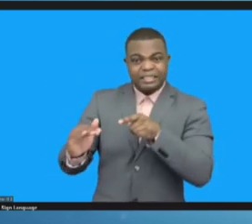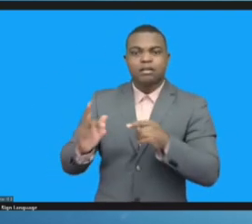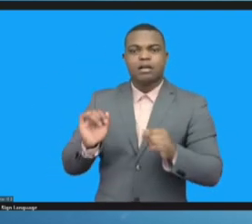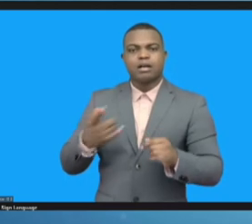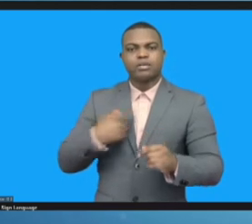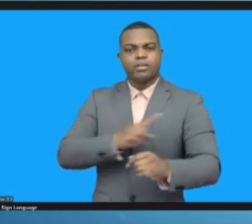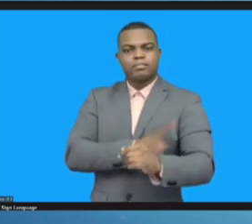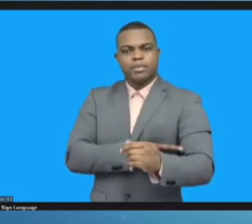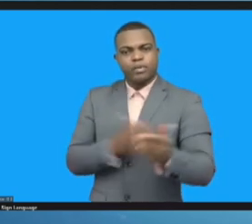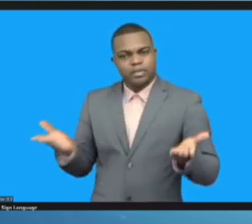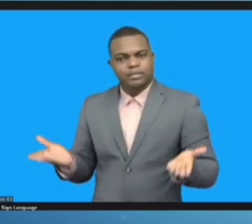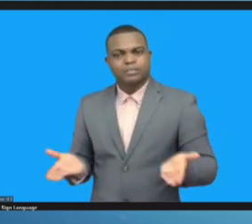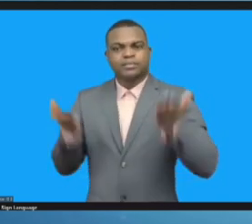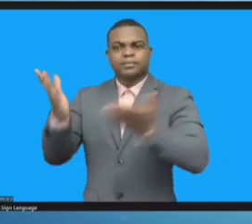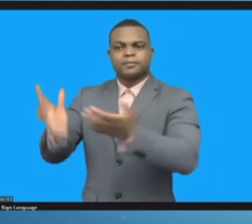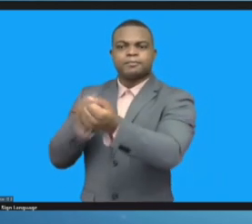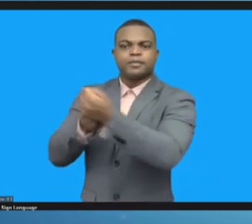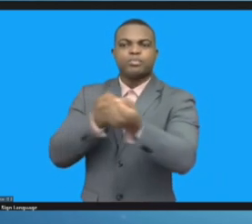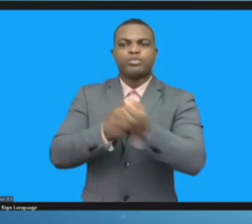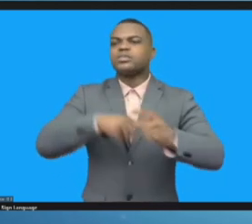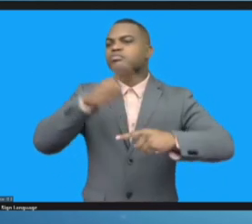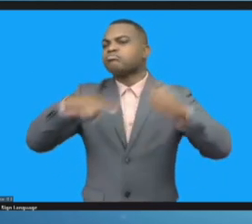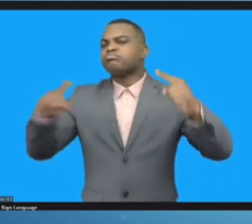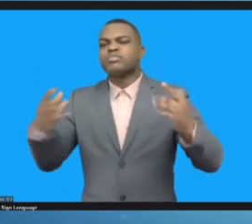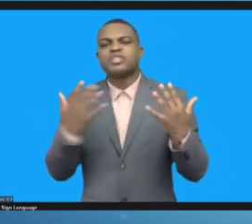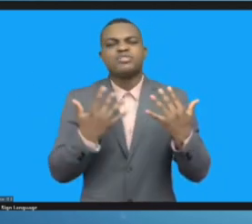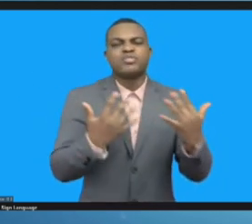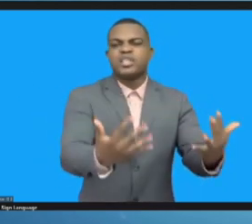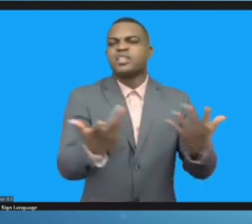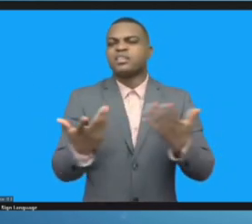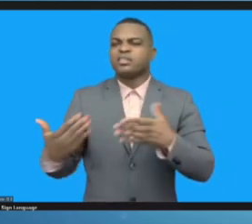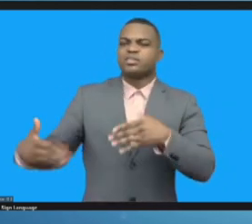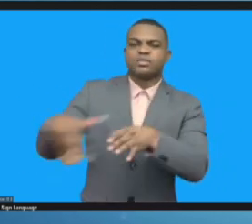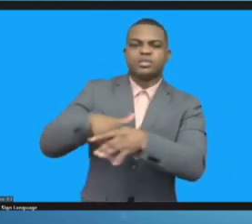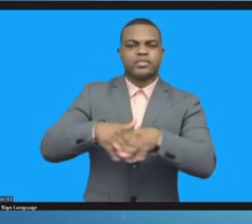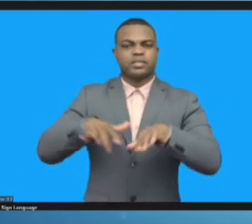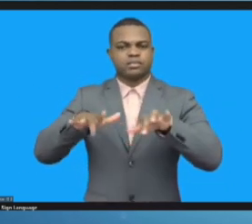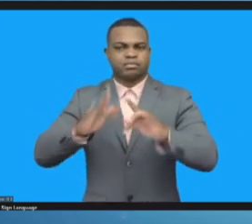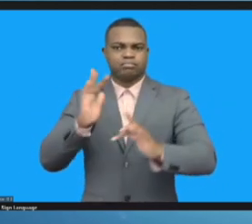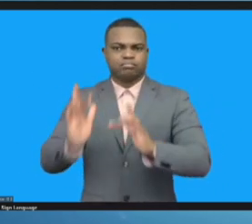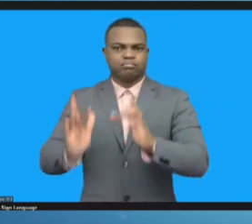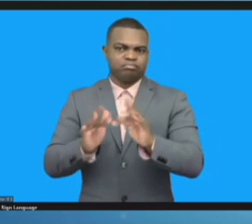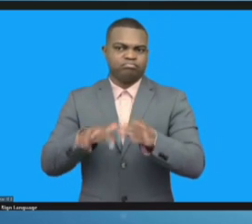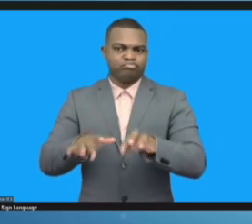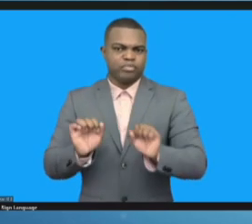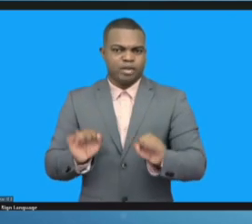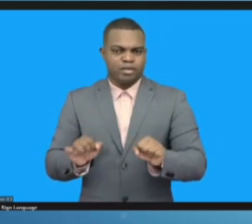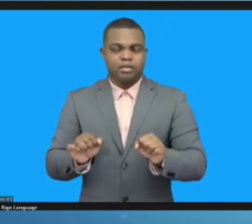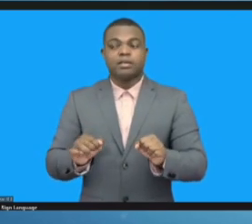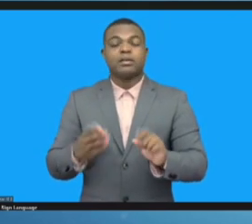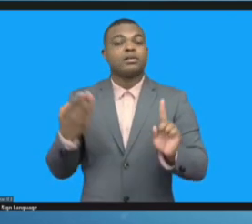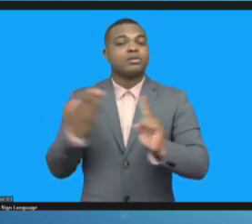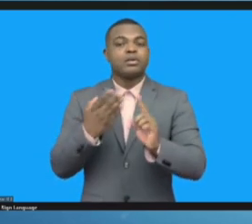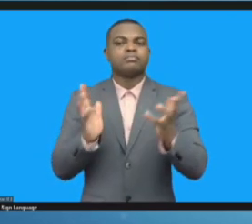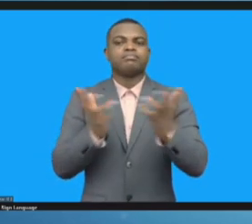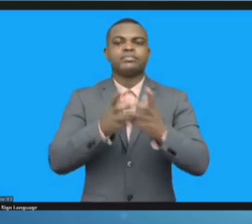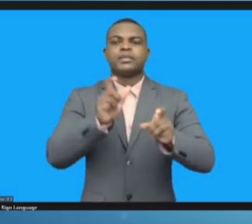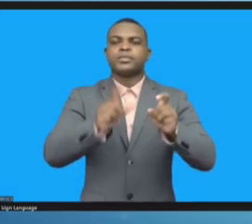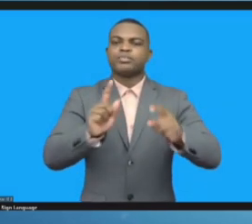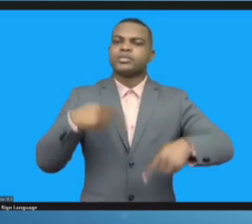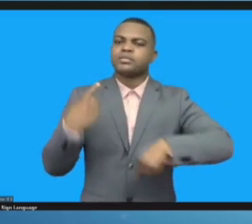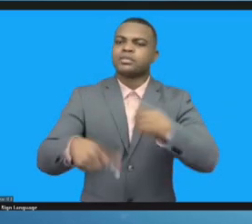Agreement would certainly benefit from digital transformation, enabling e-commerce, reducing information asymmetries,